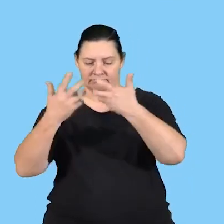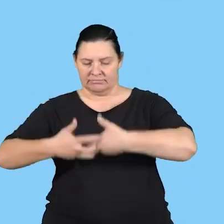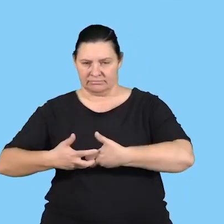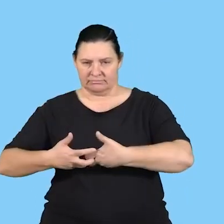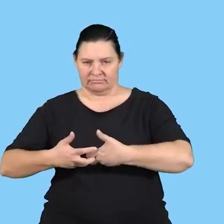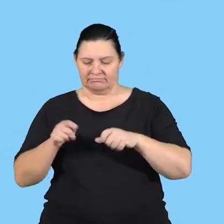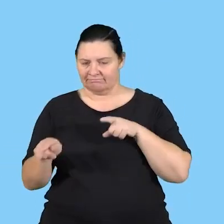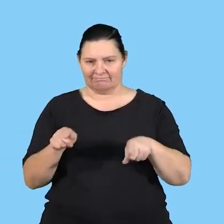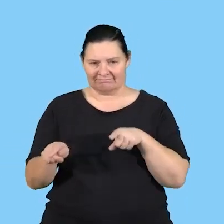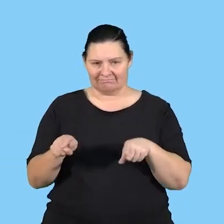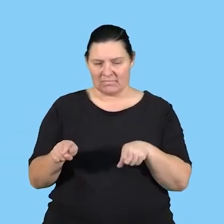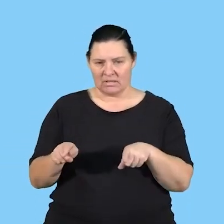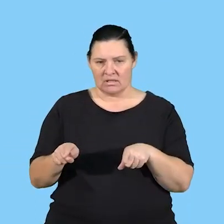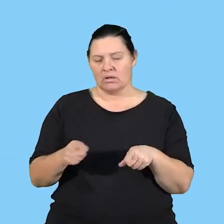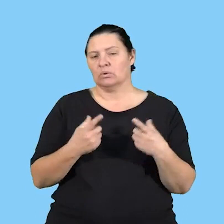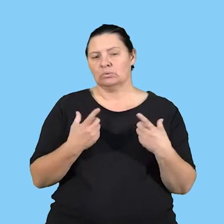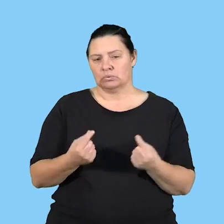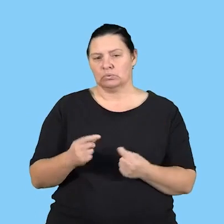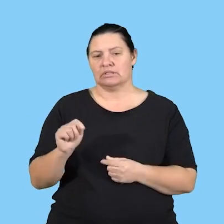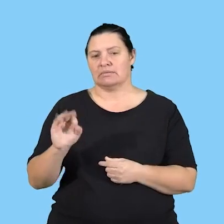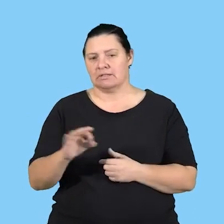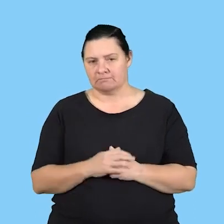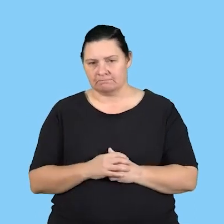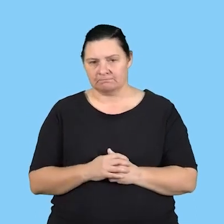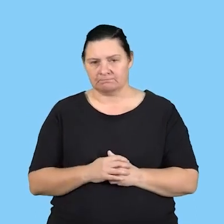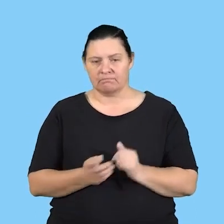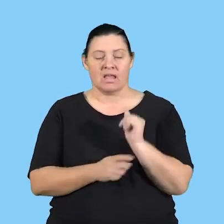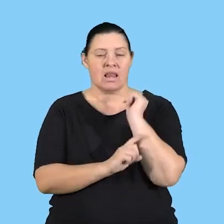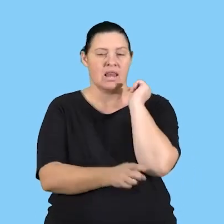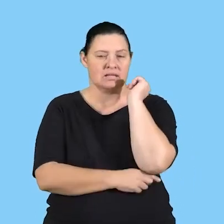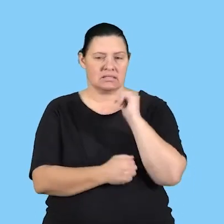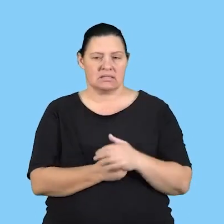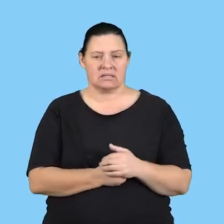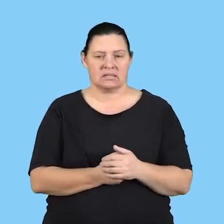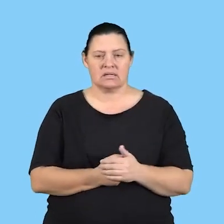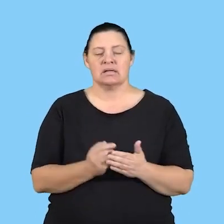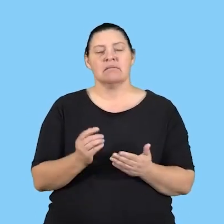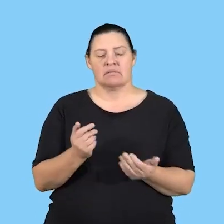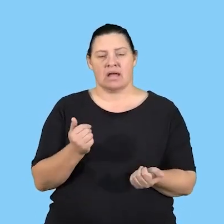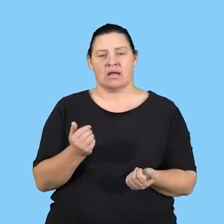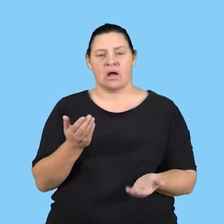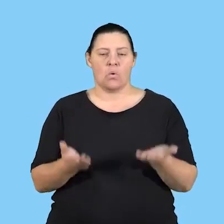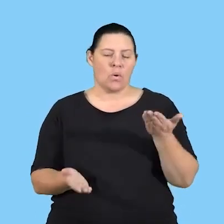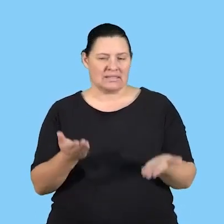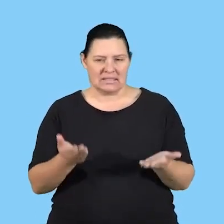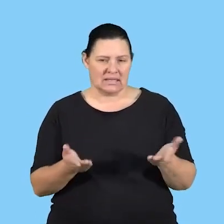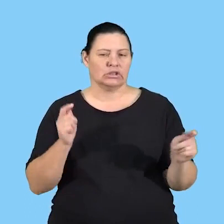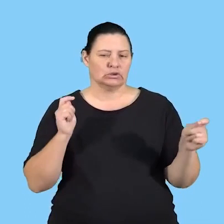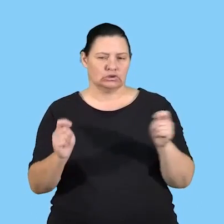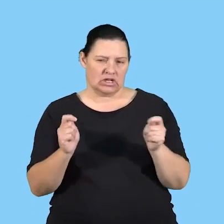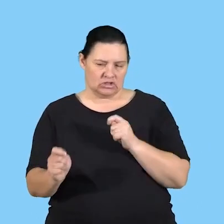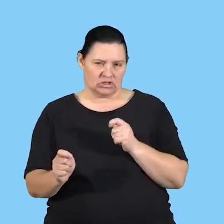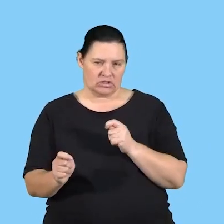that project which is administered in term 3. And then lastly, there are some changes with regards to